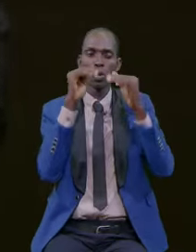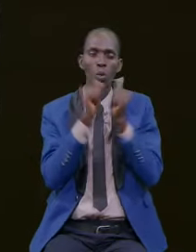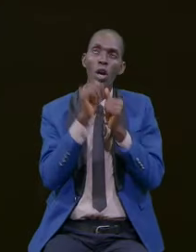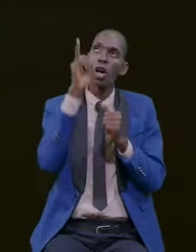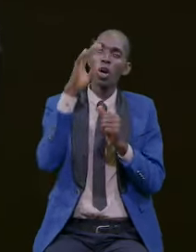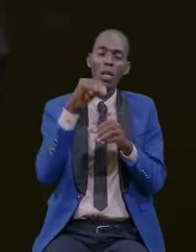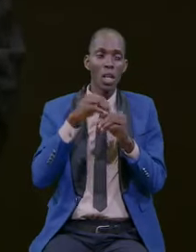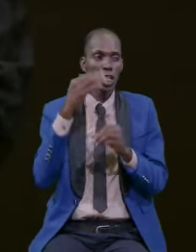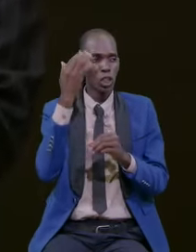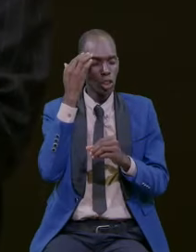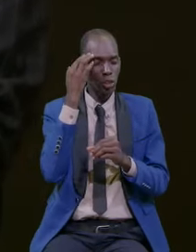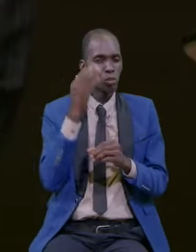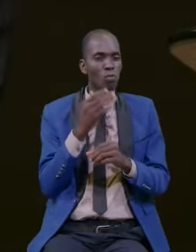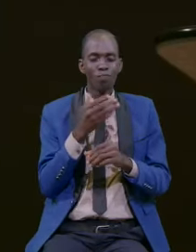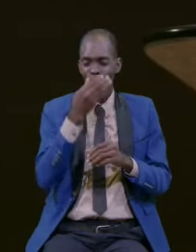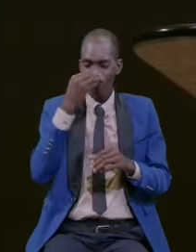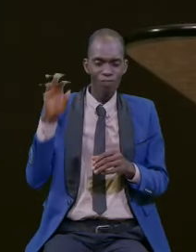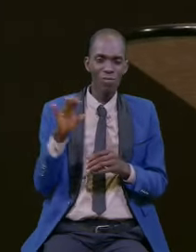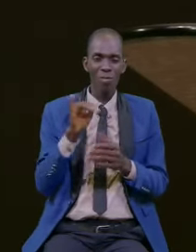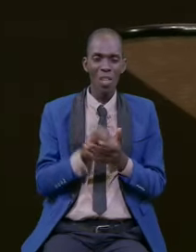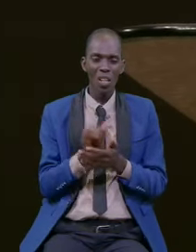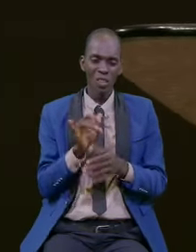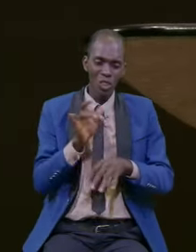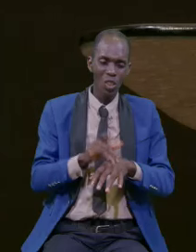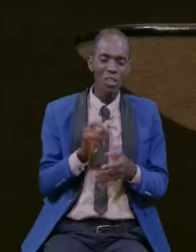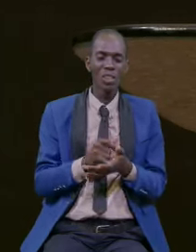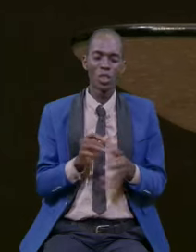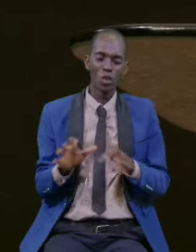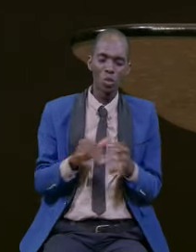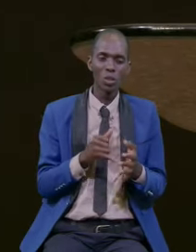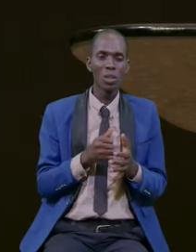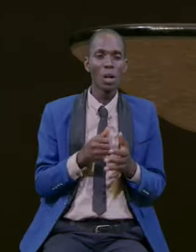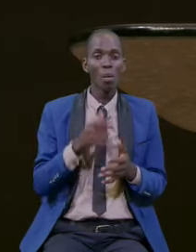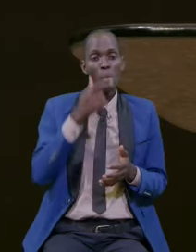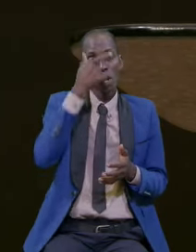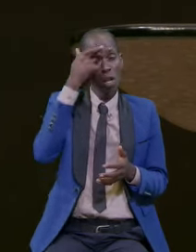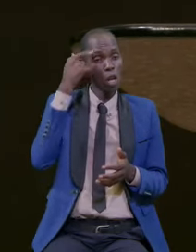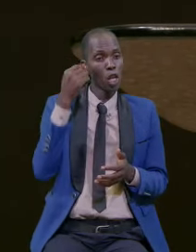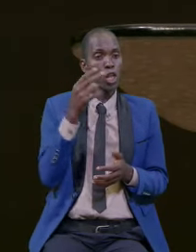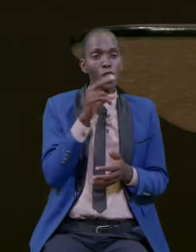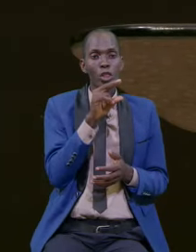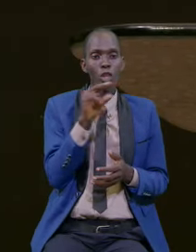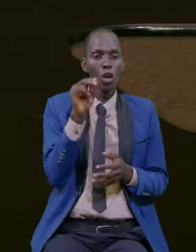God. And because of no faith in God, no confidence in